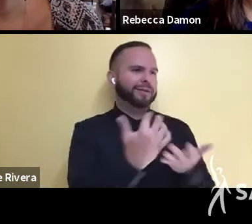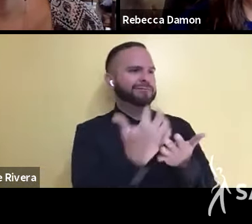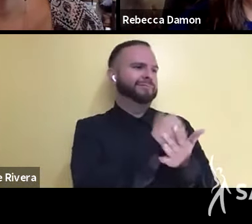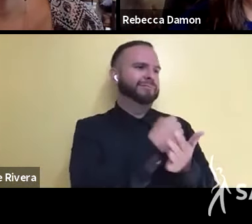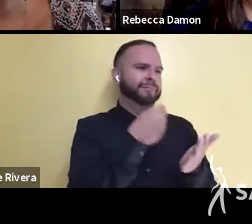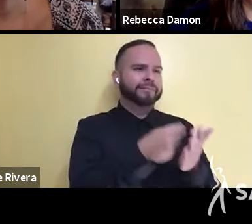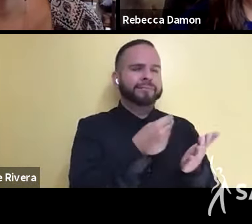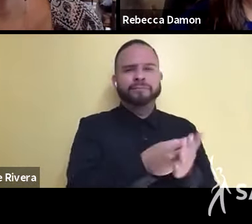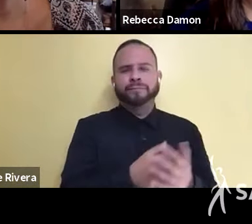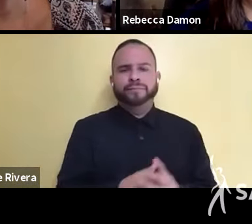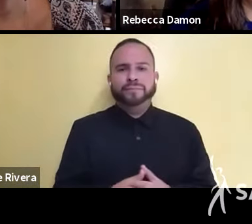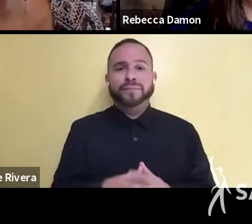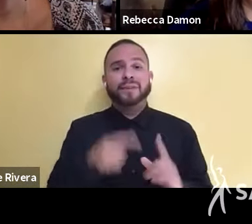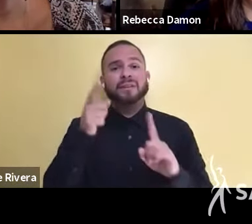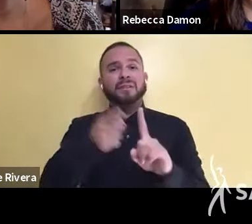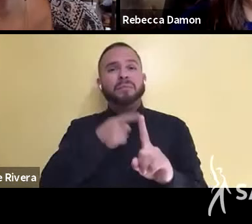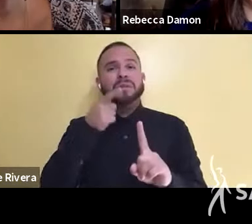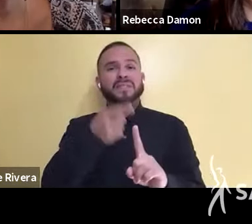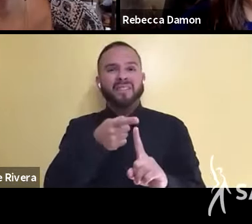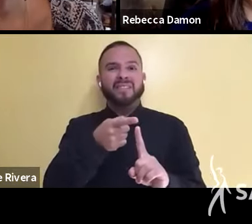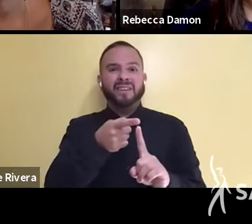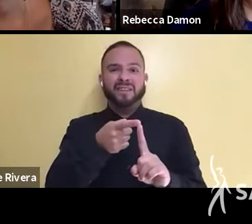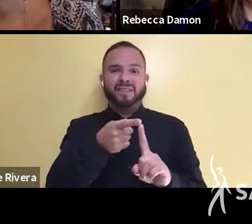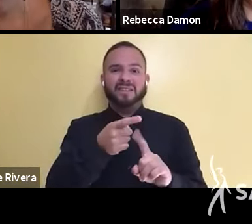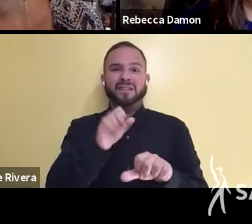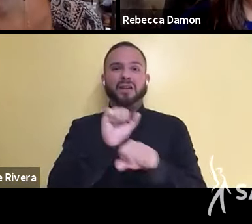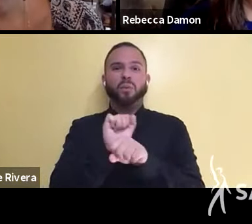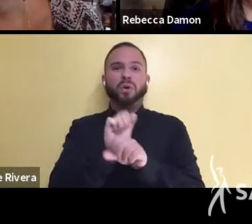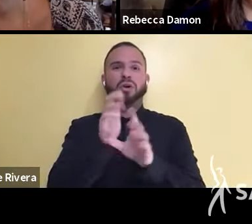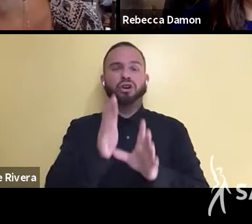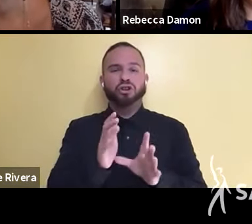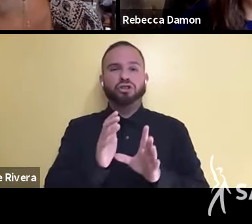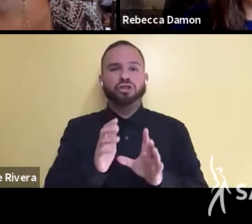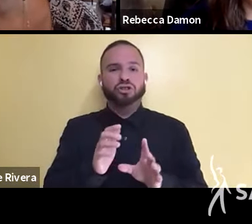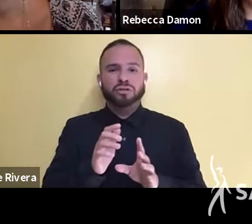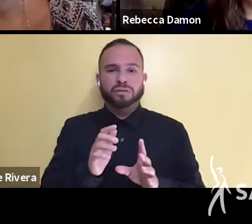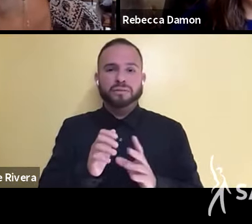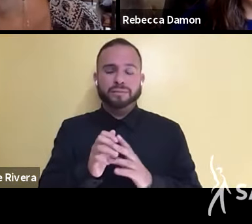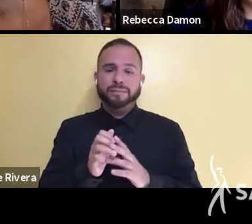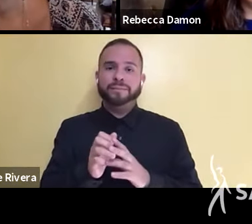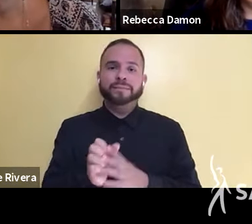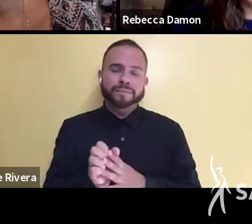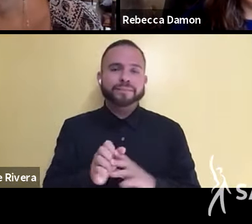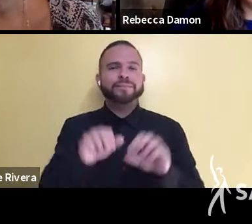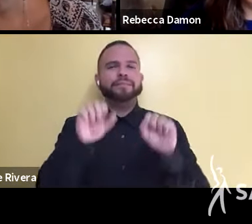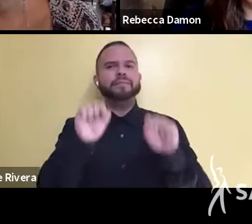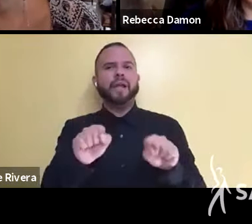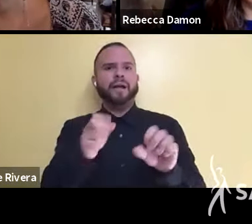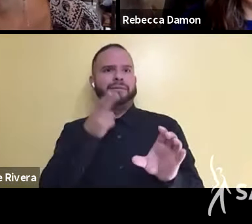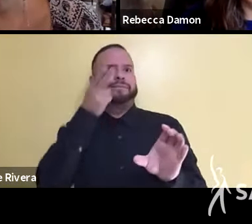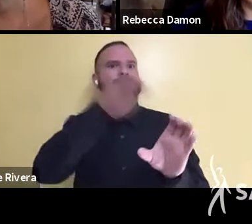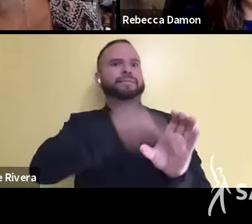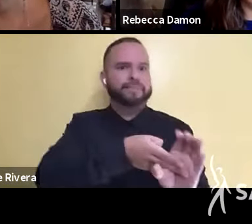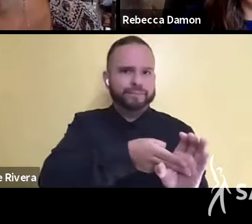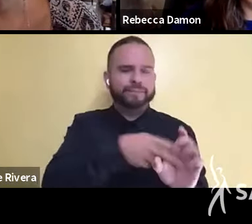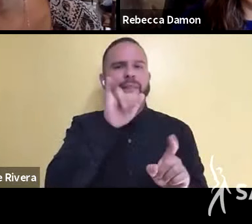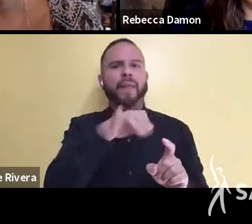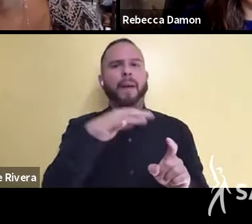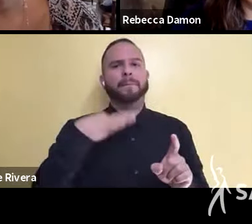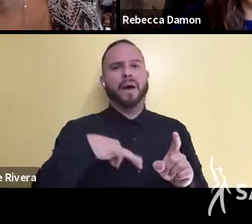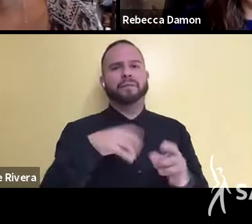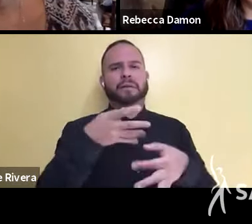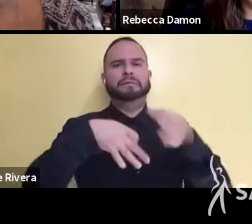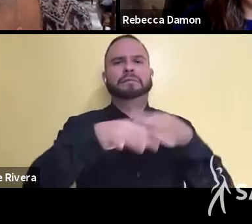Specifically, it would allow workers with substantial self-employment income to opt into the federal benefit. And that would allow